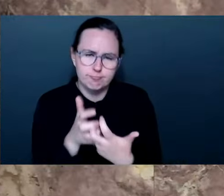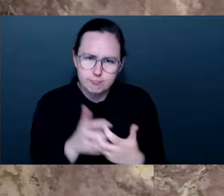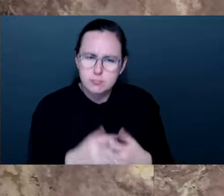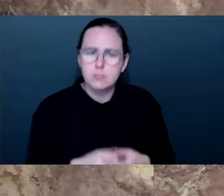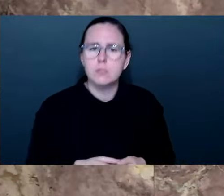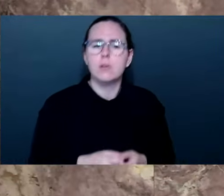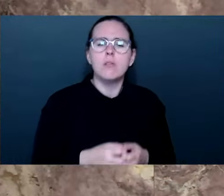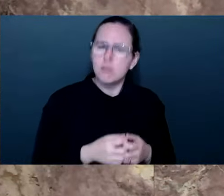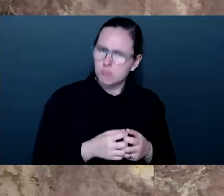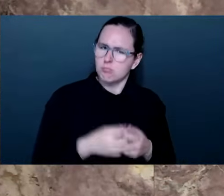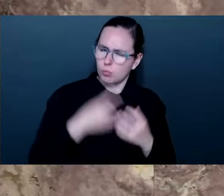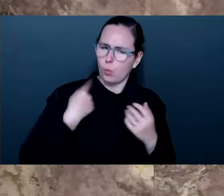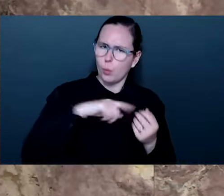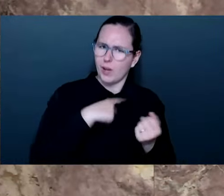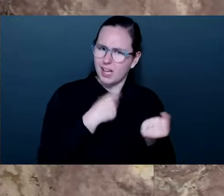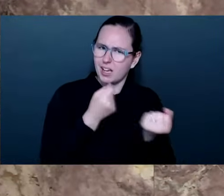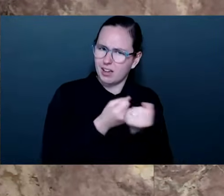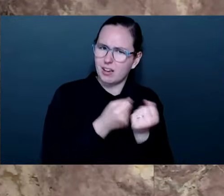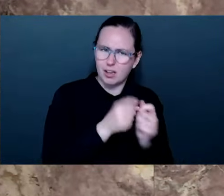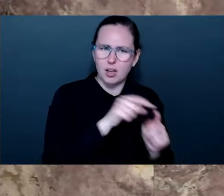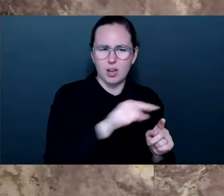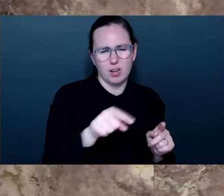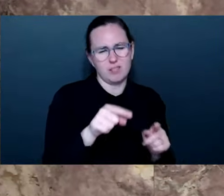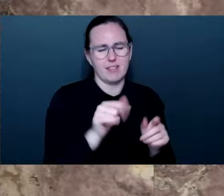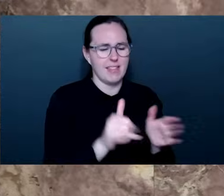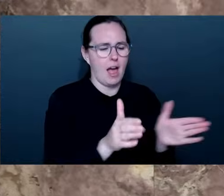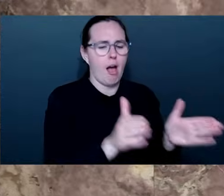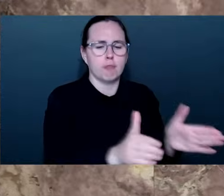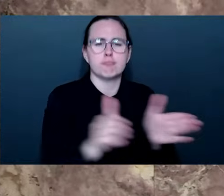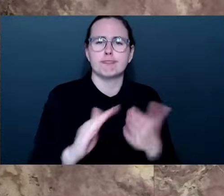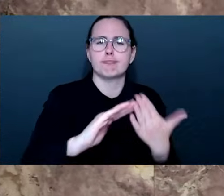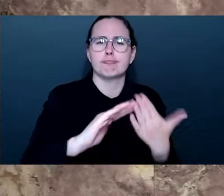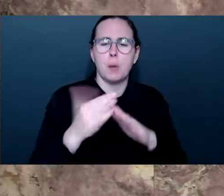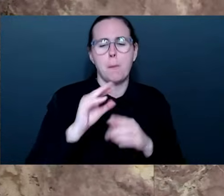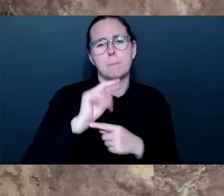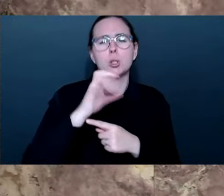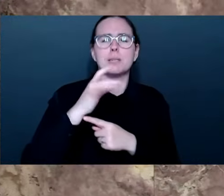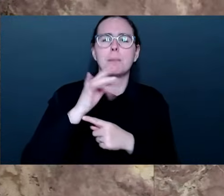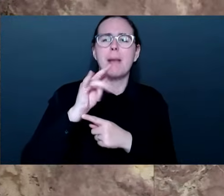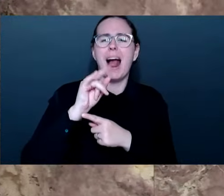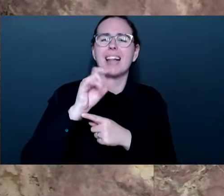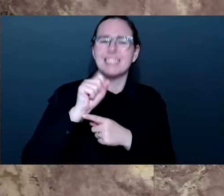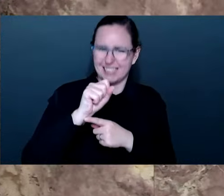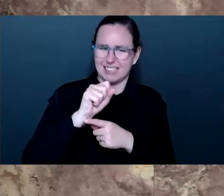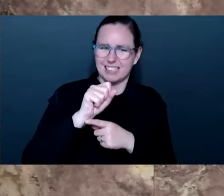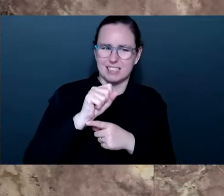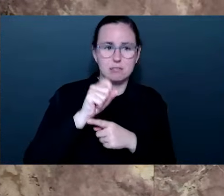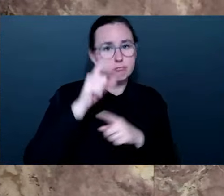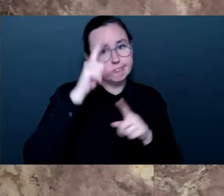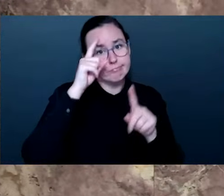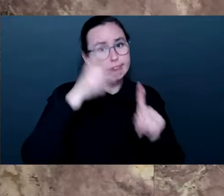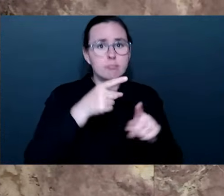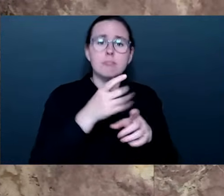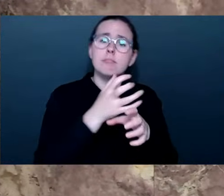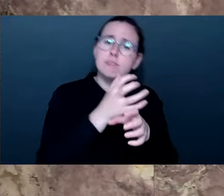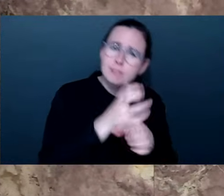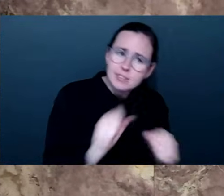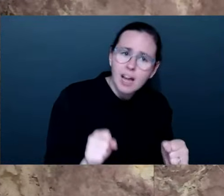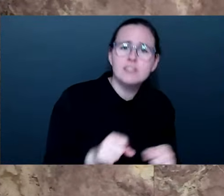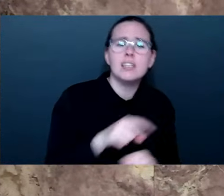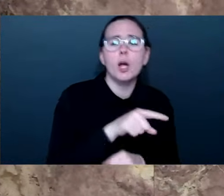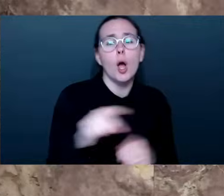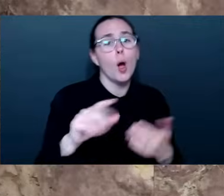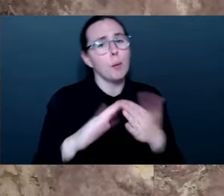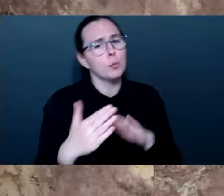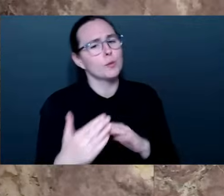highways are safe and that we all have the communities that we need, safe and robust, and working together to